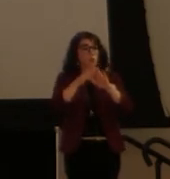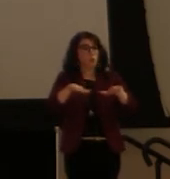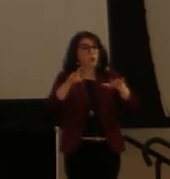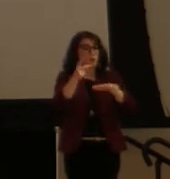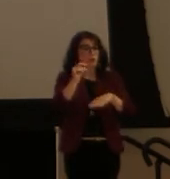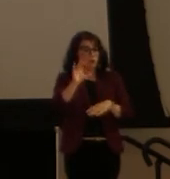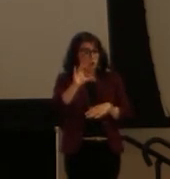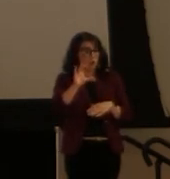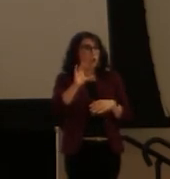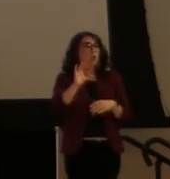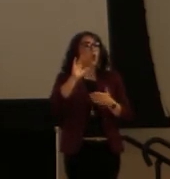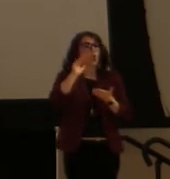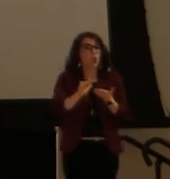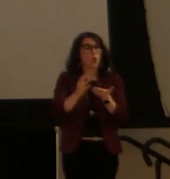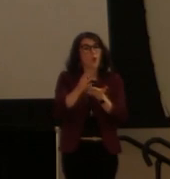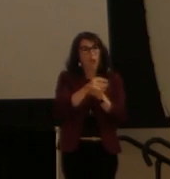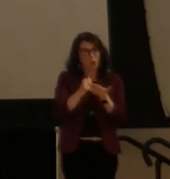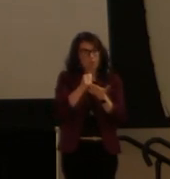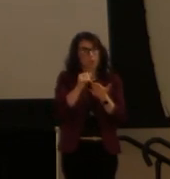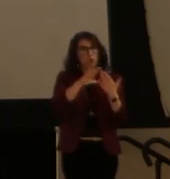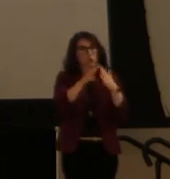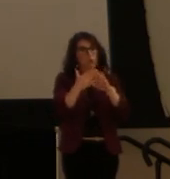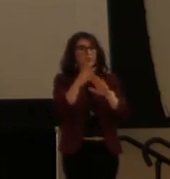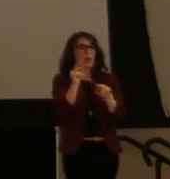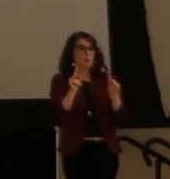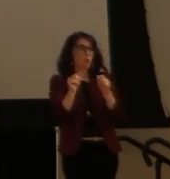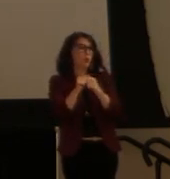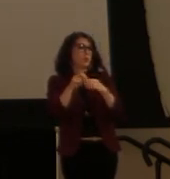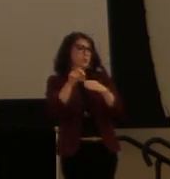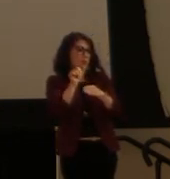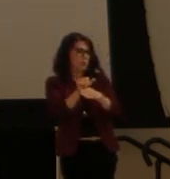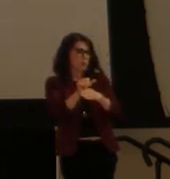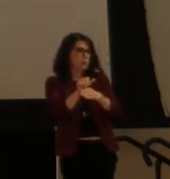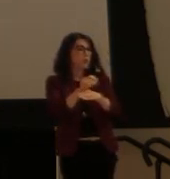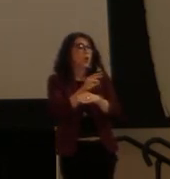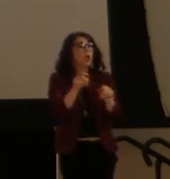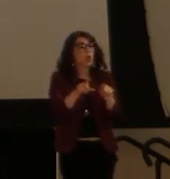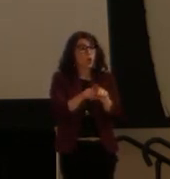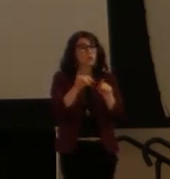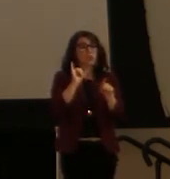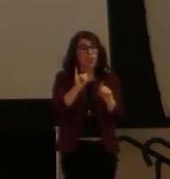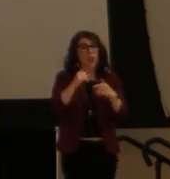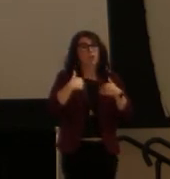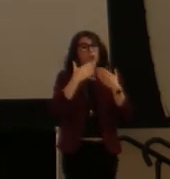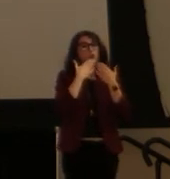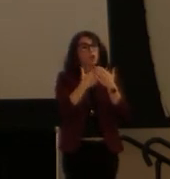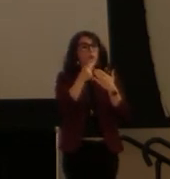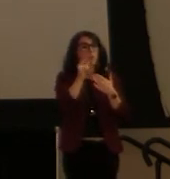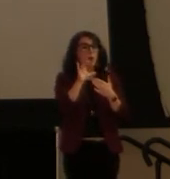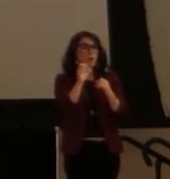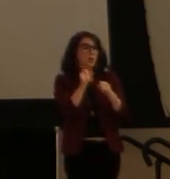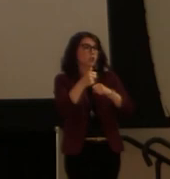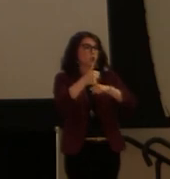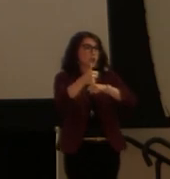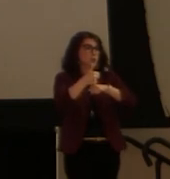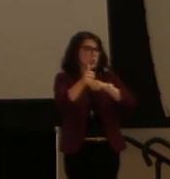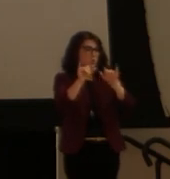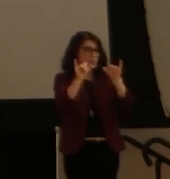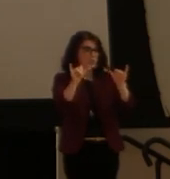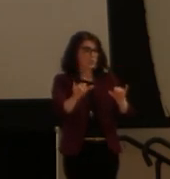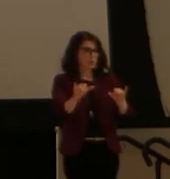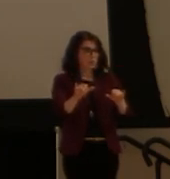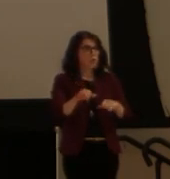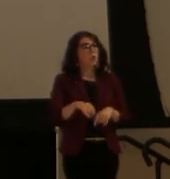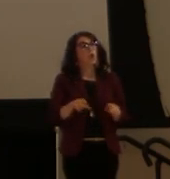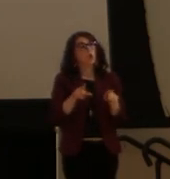color, low-income communities, and people with disabilities, and having good public transportation systems. And then the earned